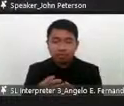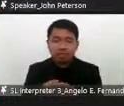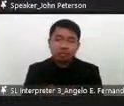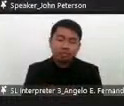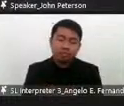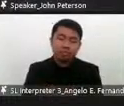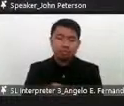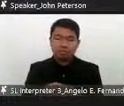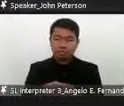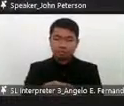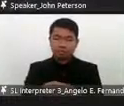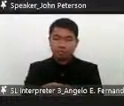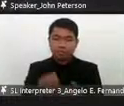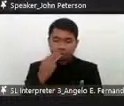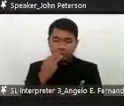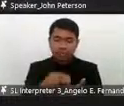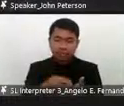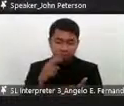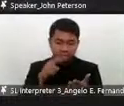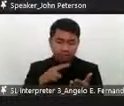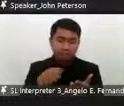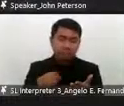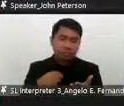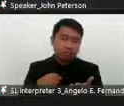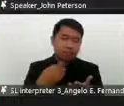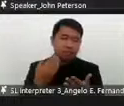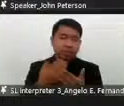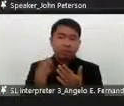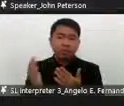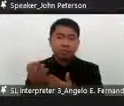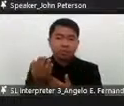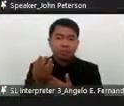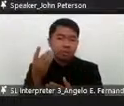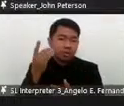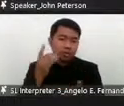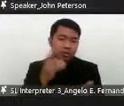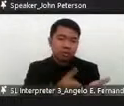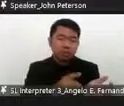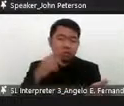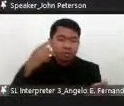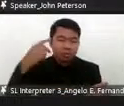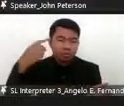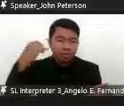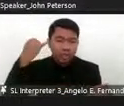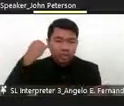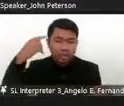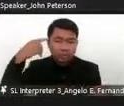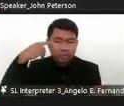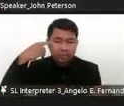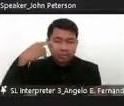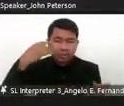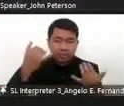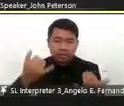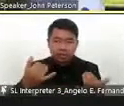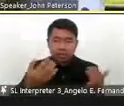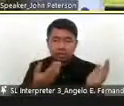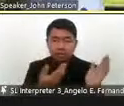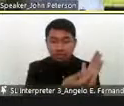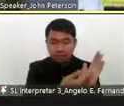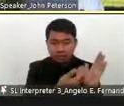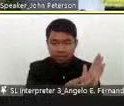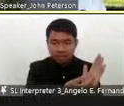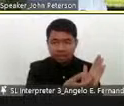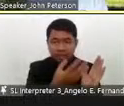chat. Good morning, Dr. Peterson. Based on material evidence and or